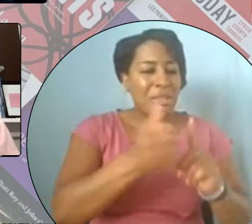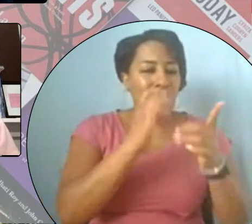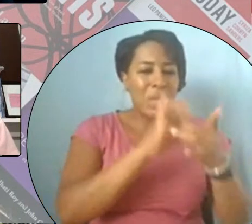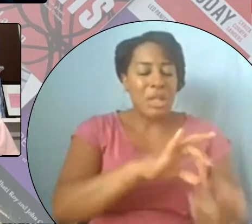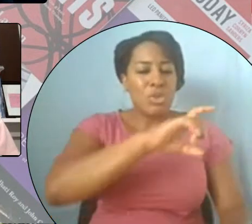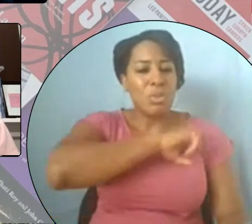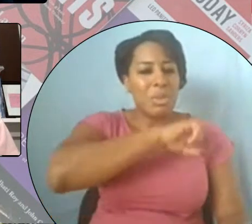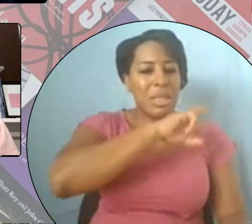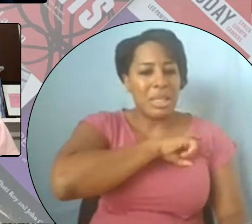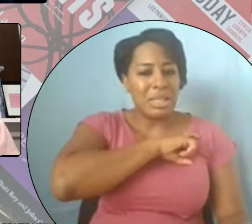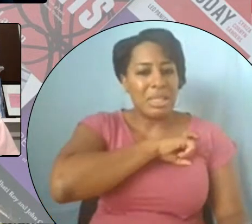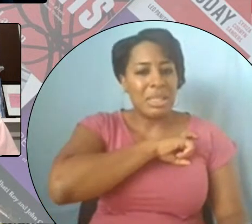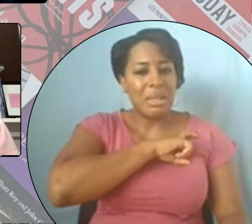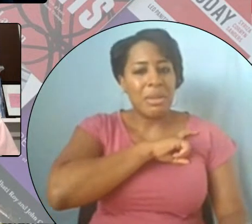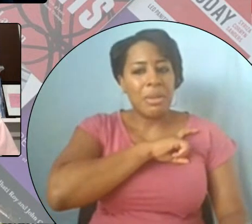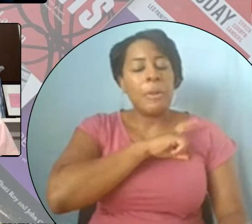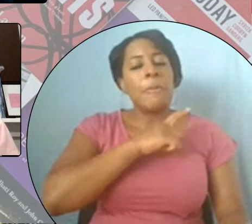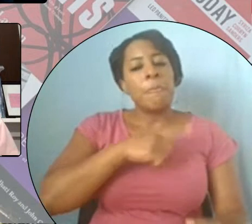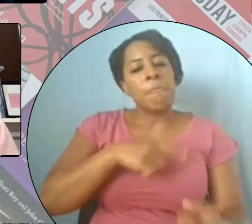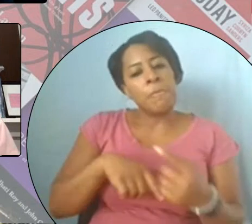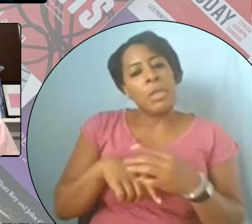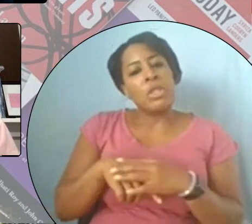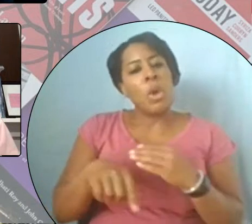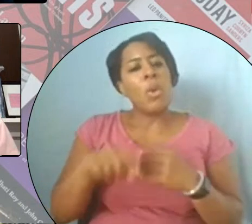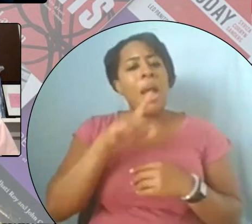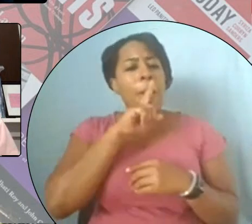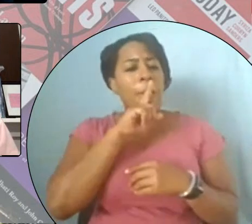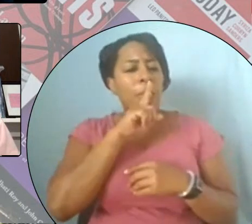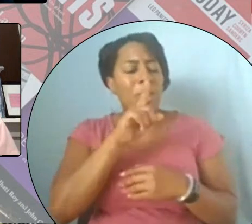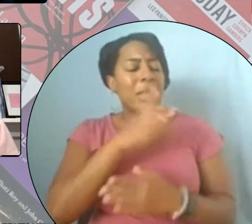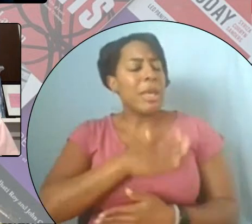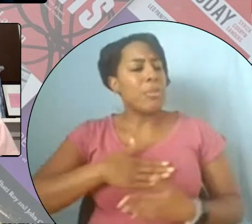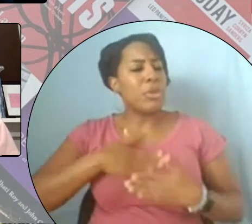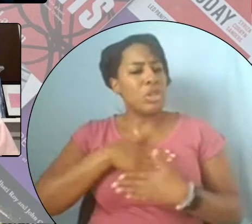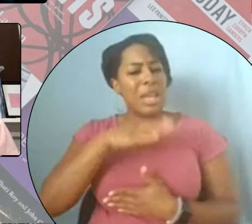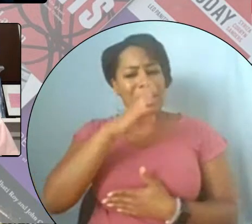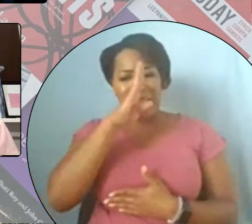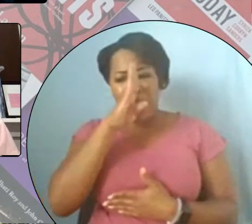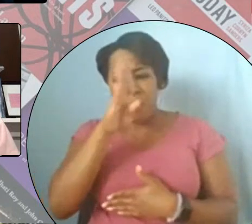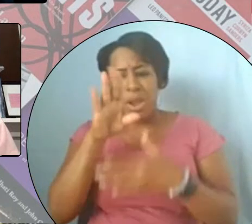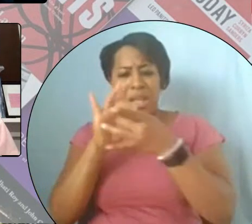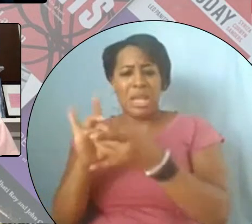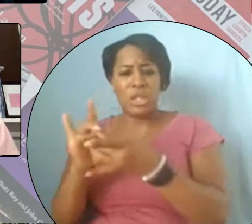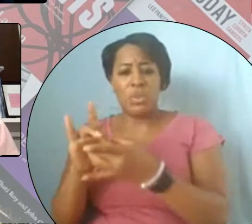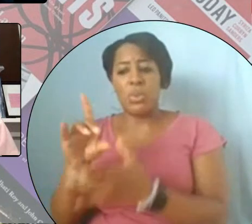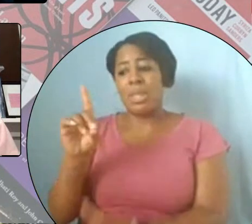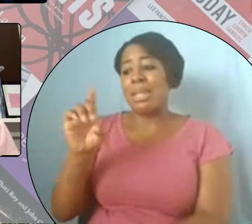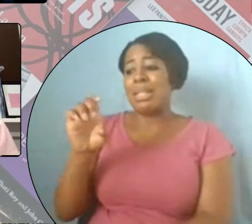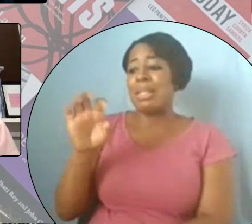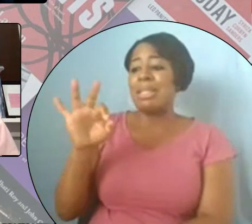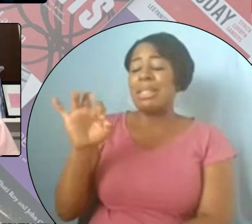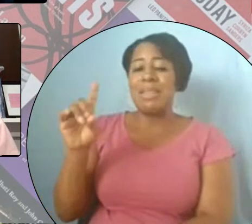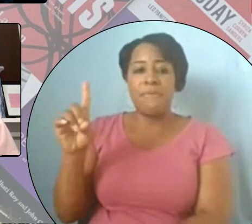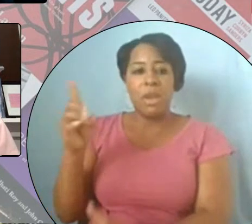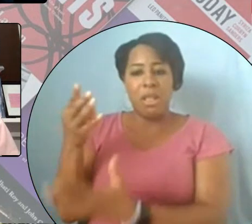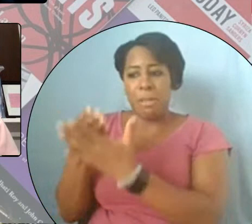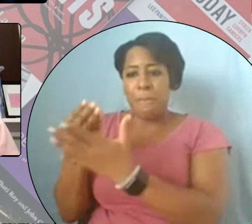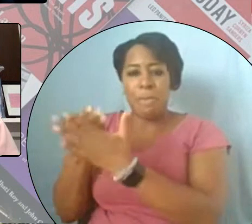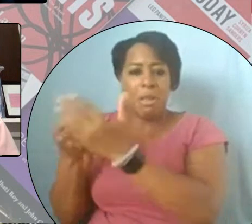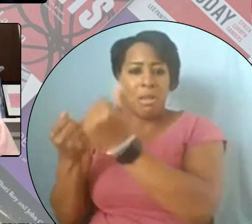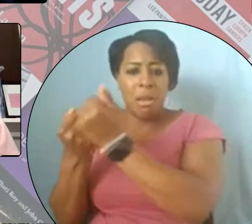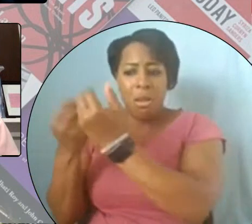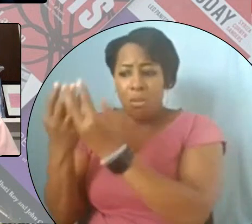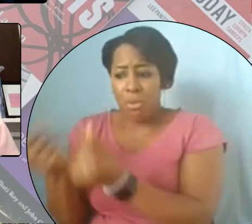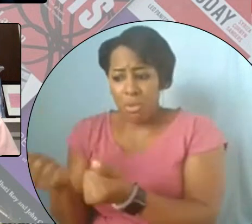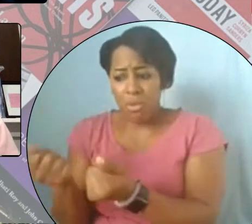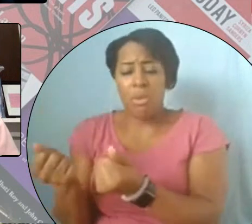really appreciate this very direct connection between defunding police precisely to fund prison programs